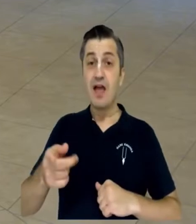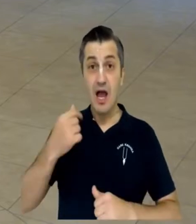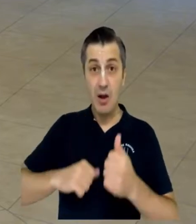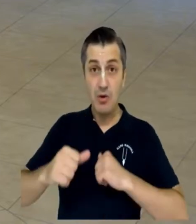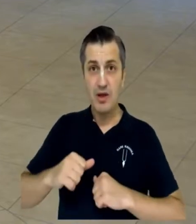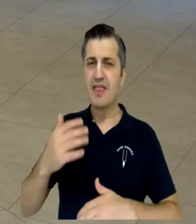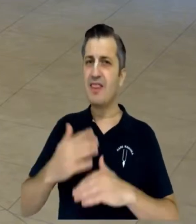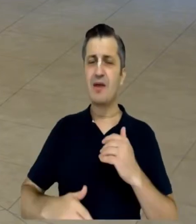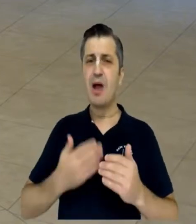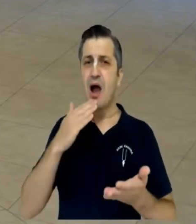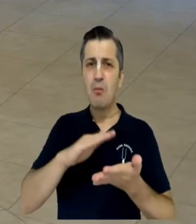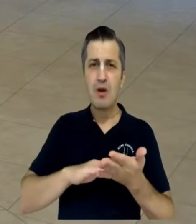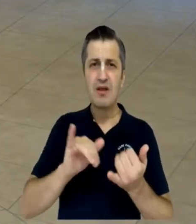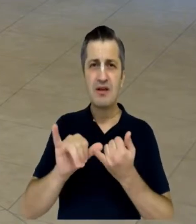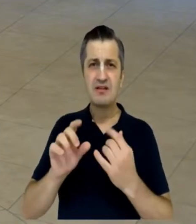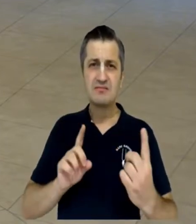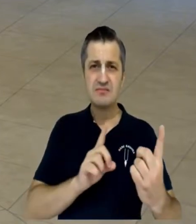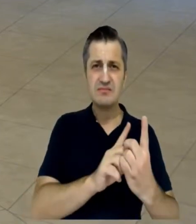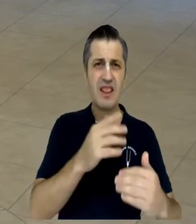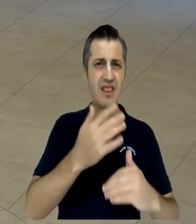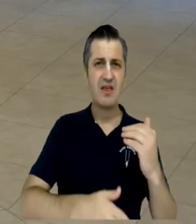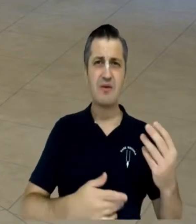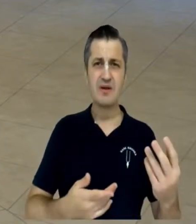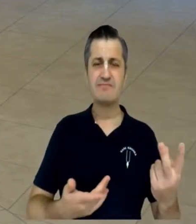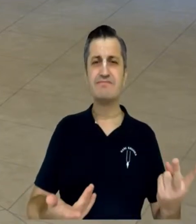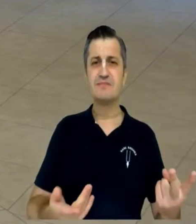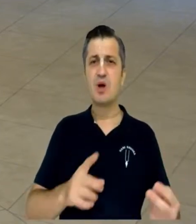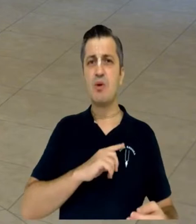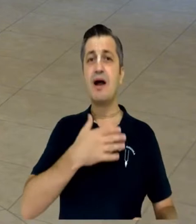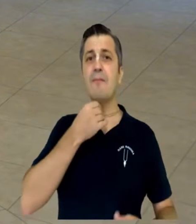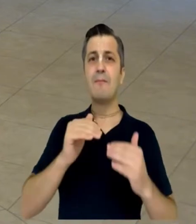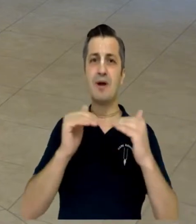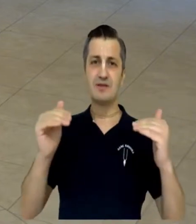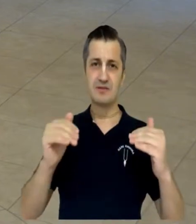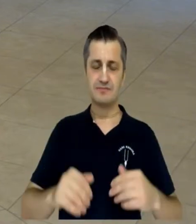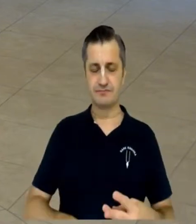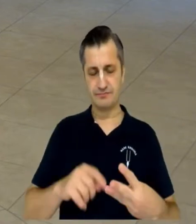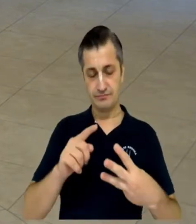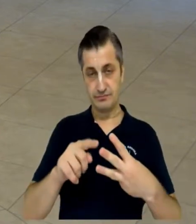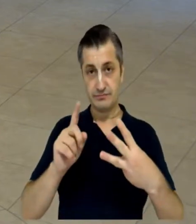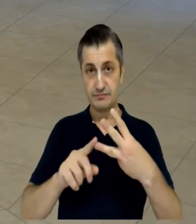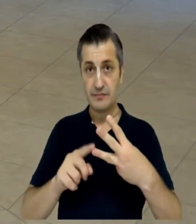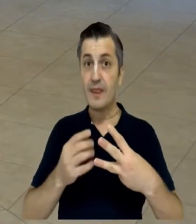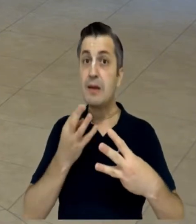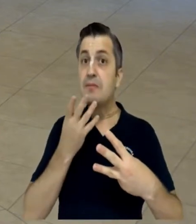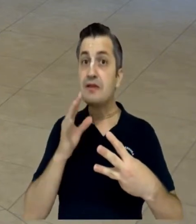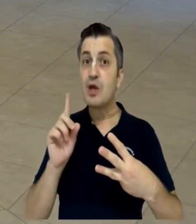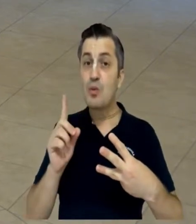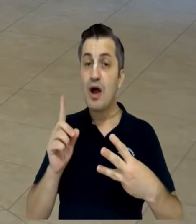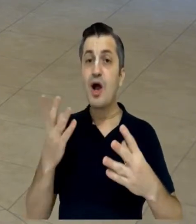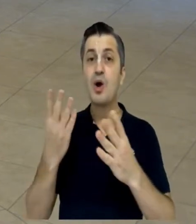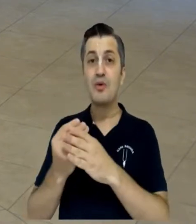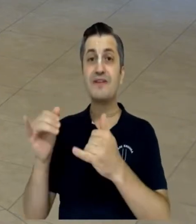So now, the third type of mistake is a mistake with Krishna in the mode of goodness. And the story